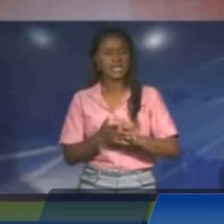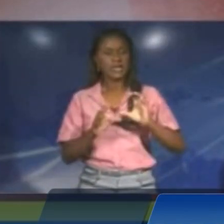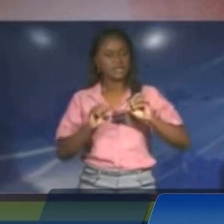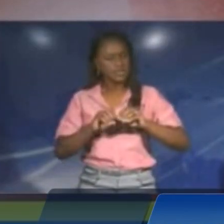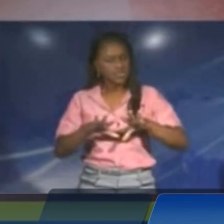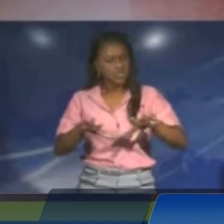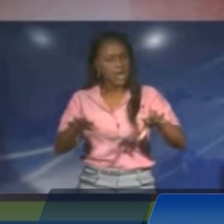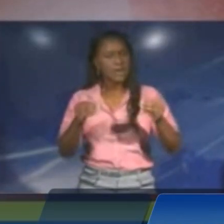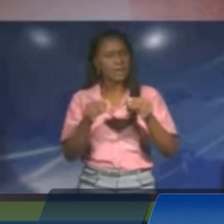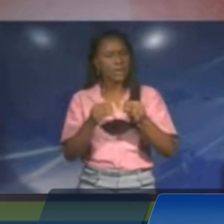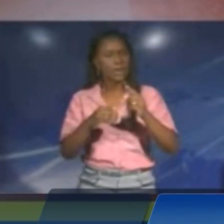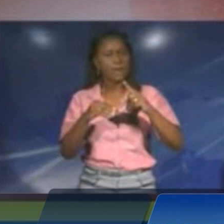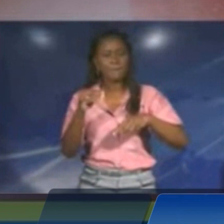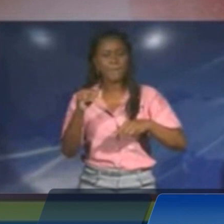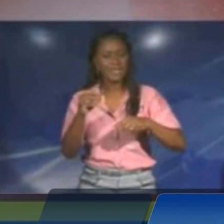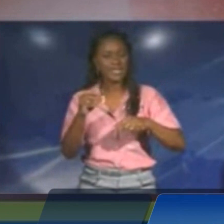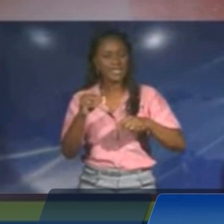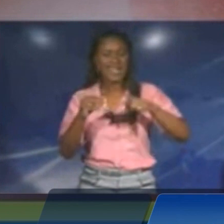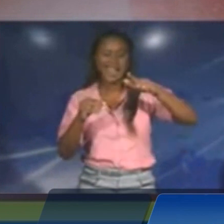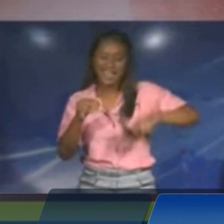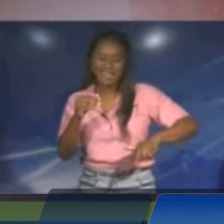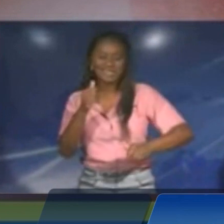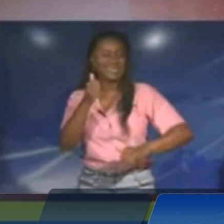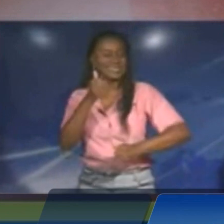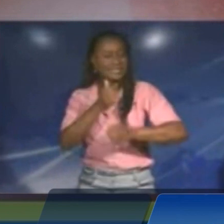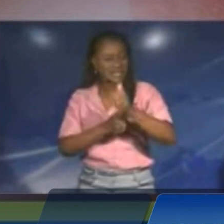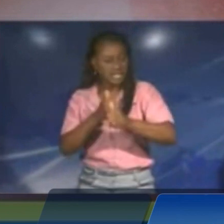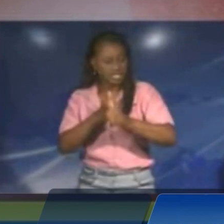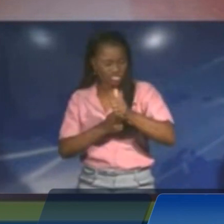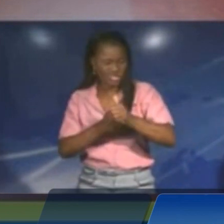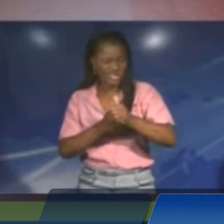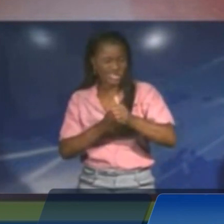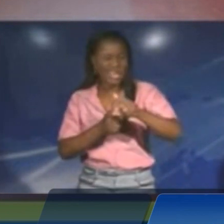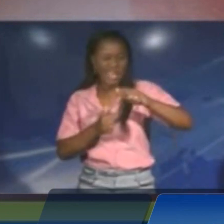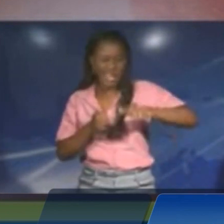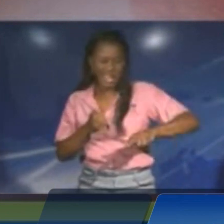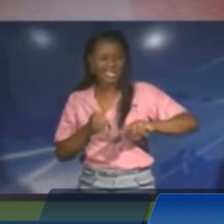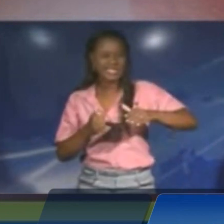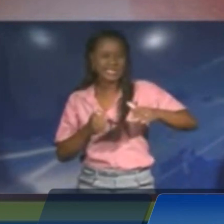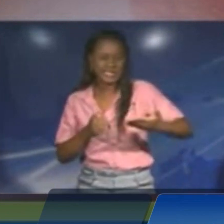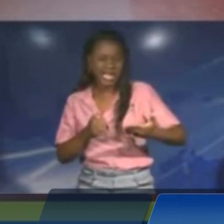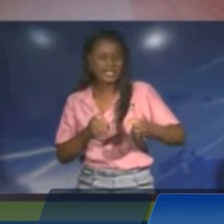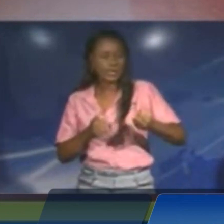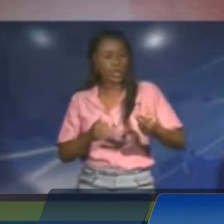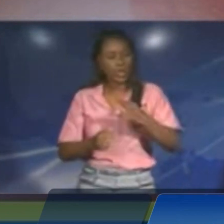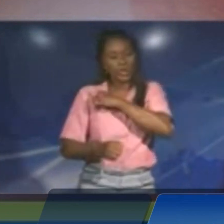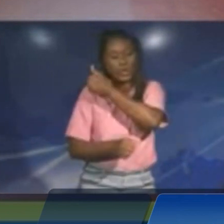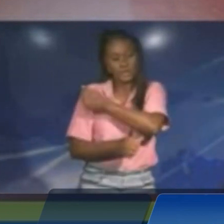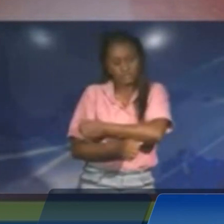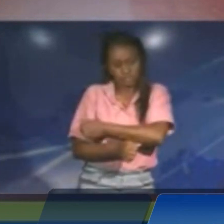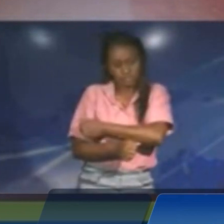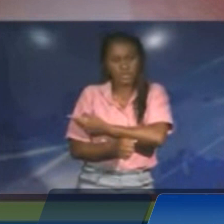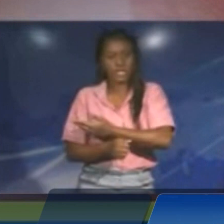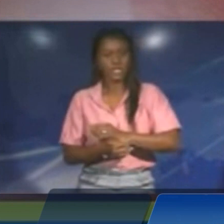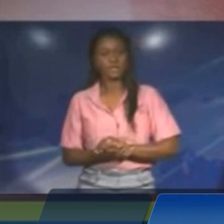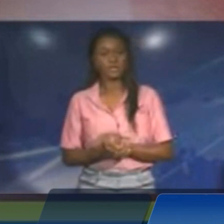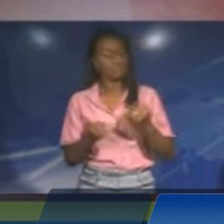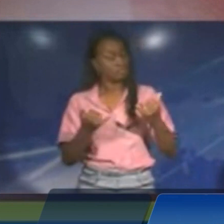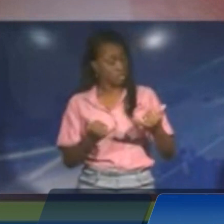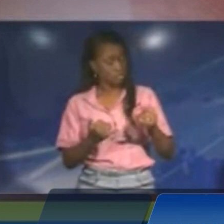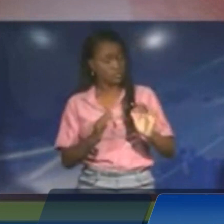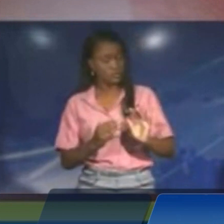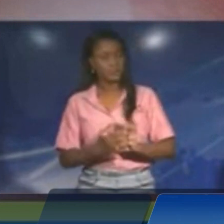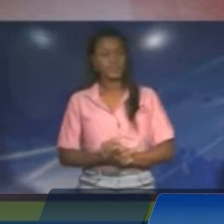the Omicron variant B115 has evolved and given rise to many descendant lineages with different mutations.